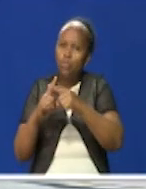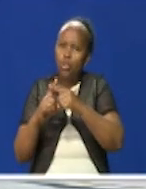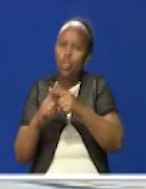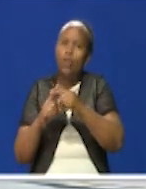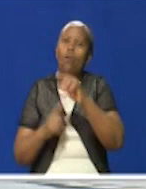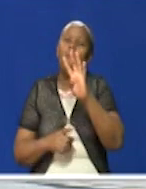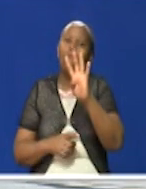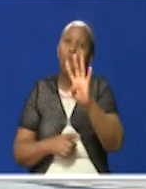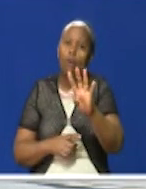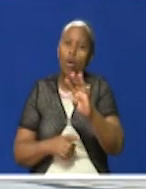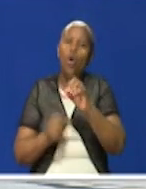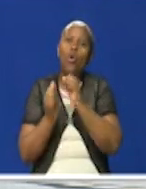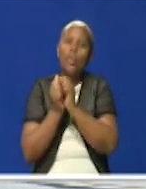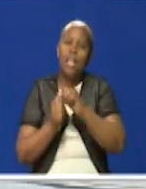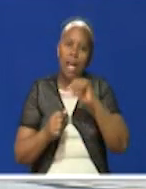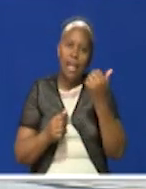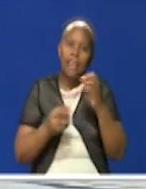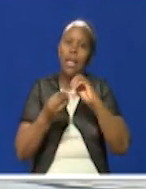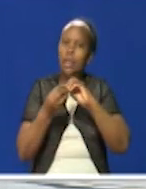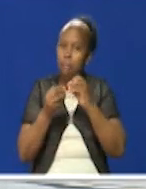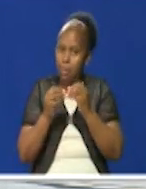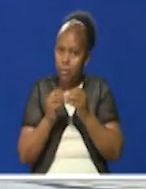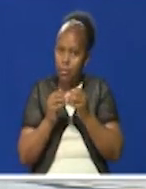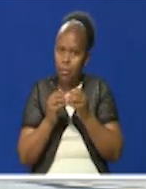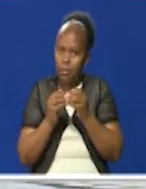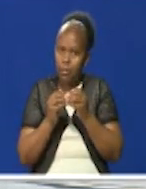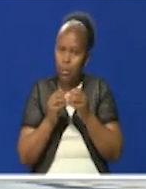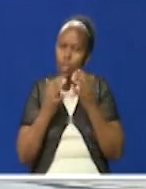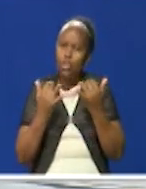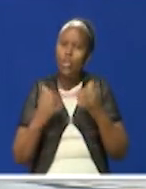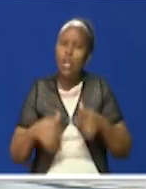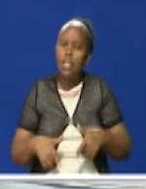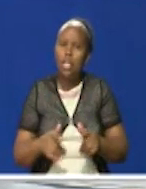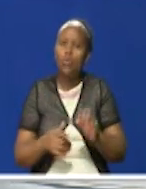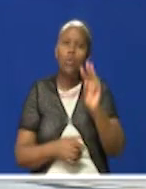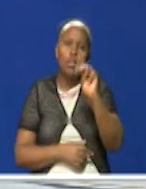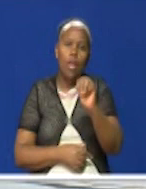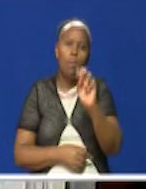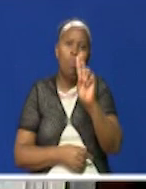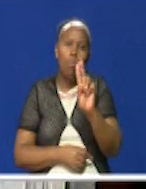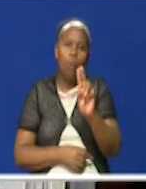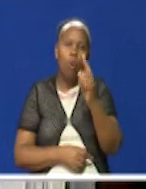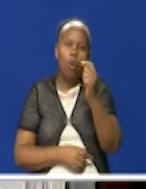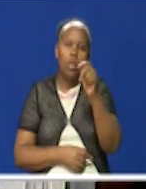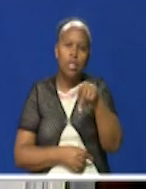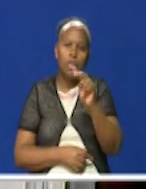4 with that other number. So let us look at the multiples of 6.